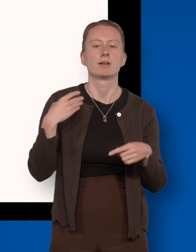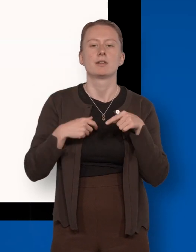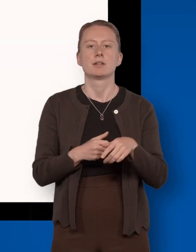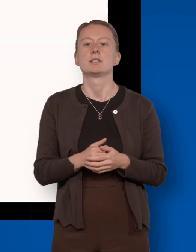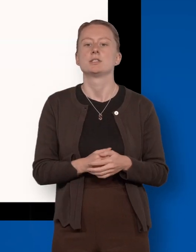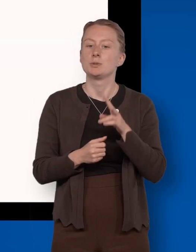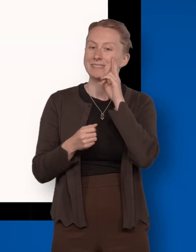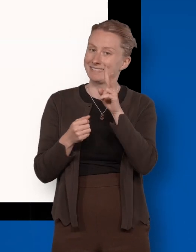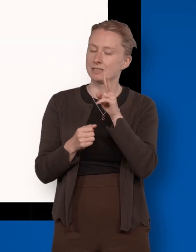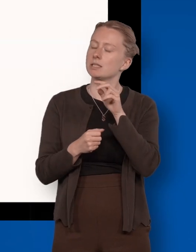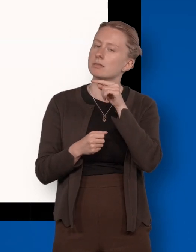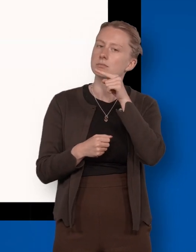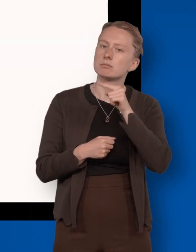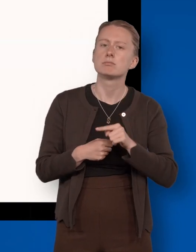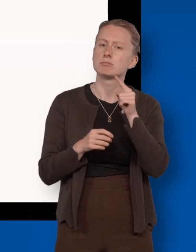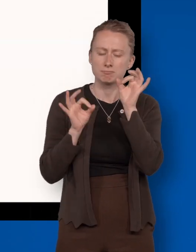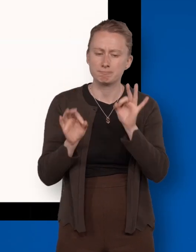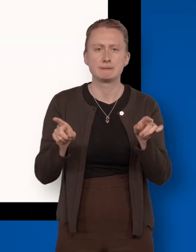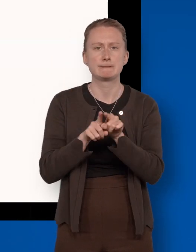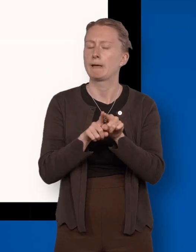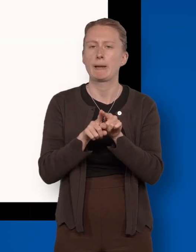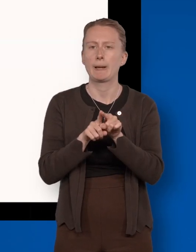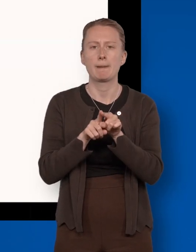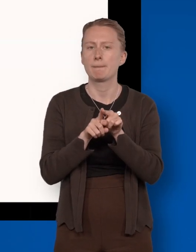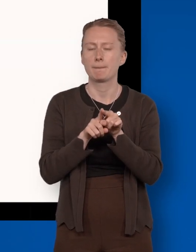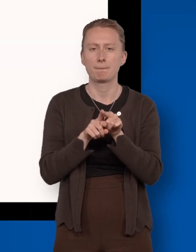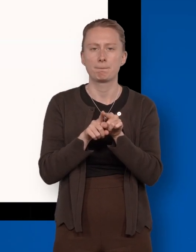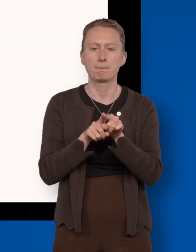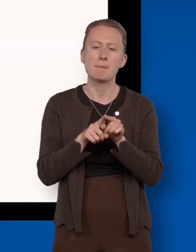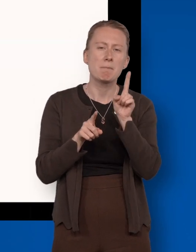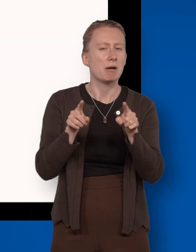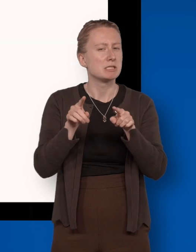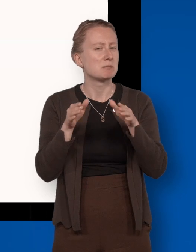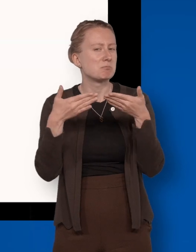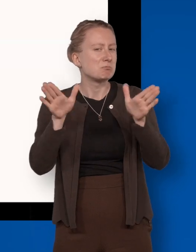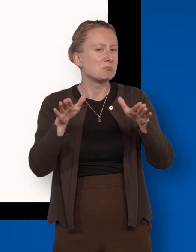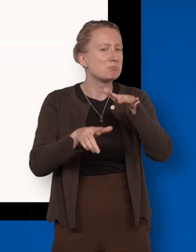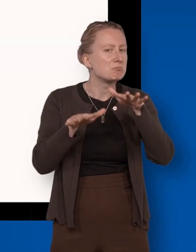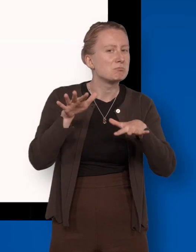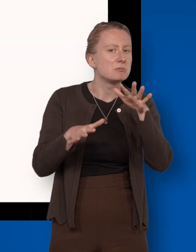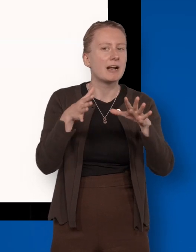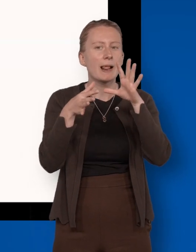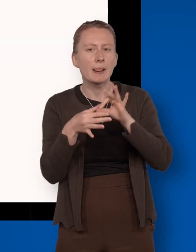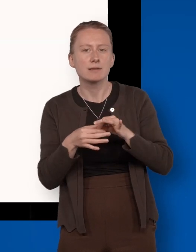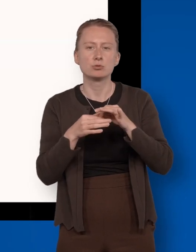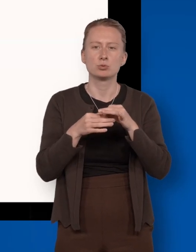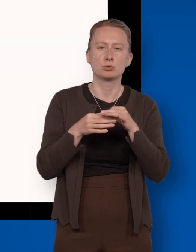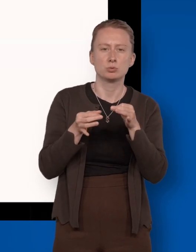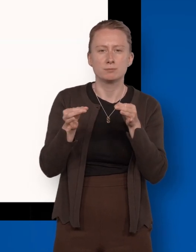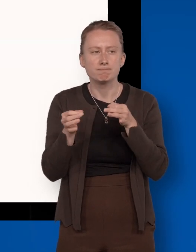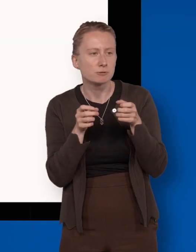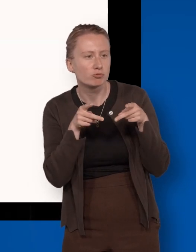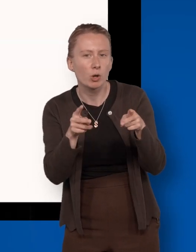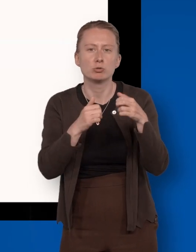not exactly the same, but they're sort of broadly about infrastructure. So potholes,